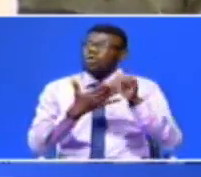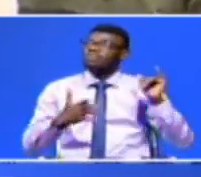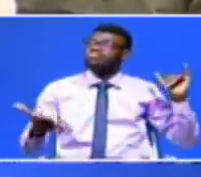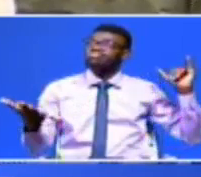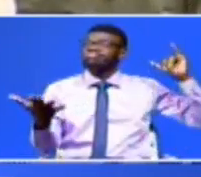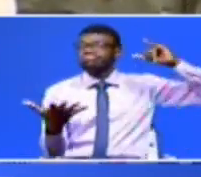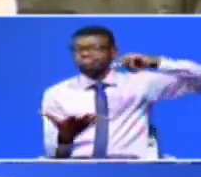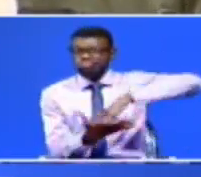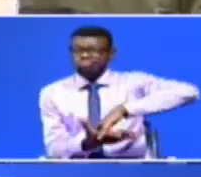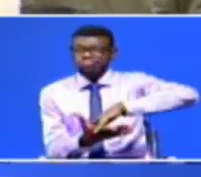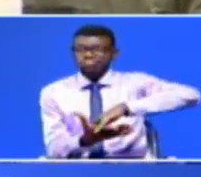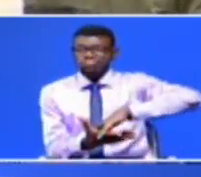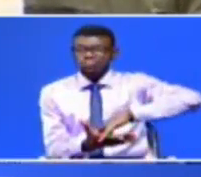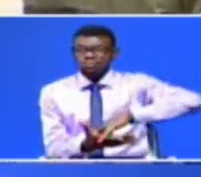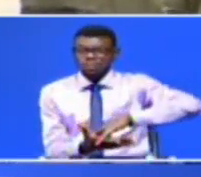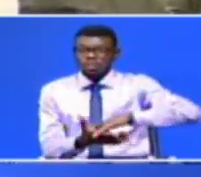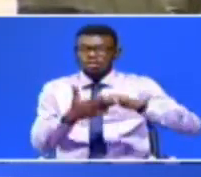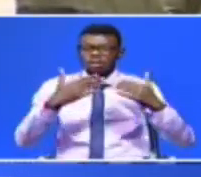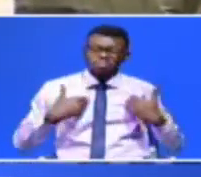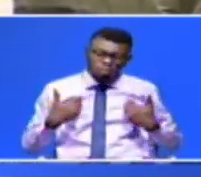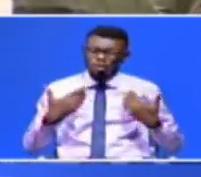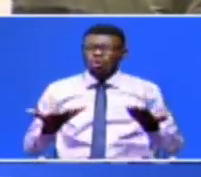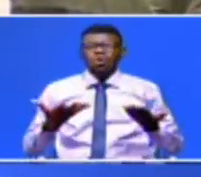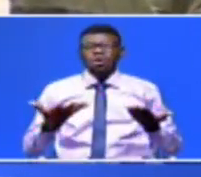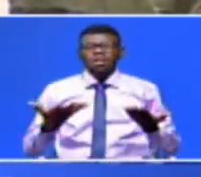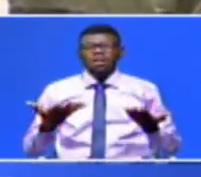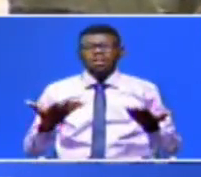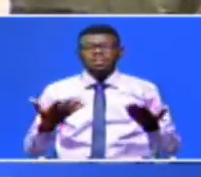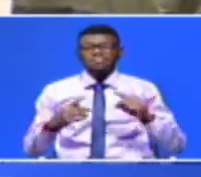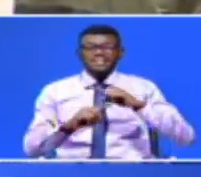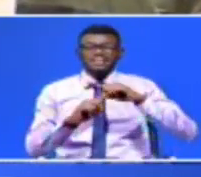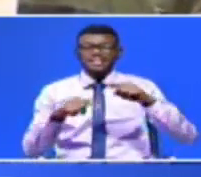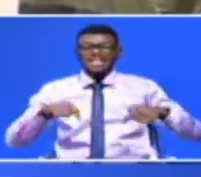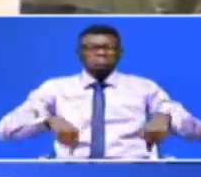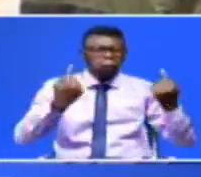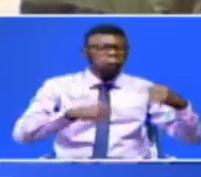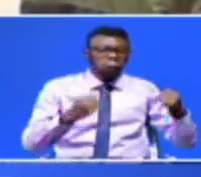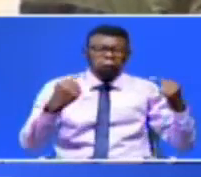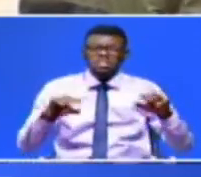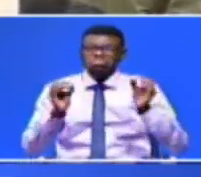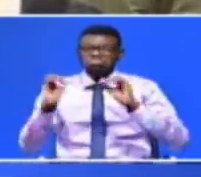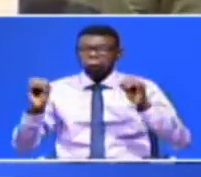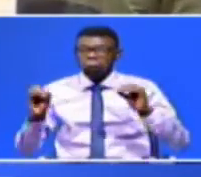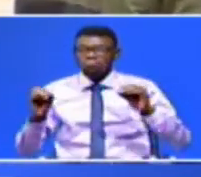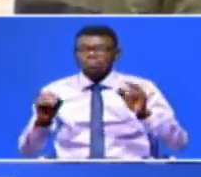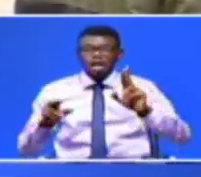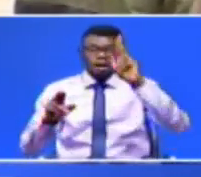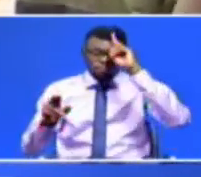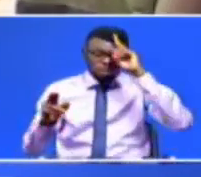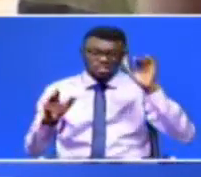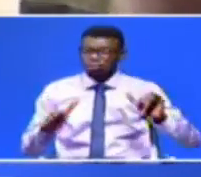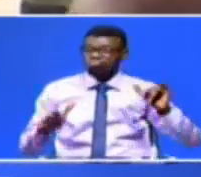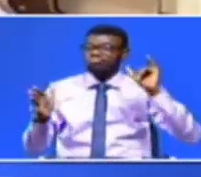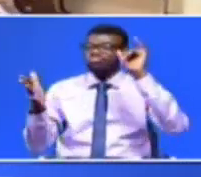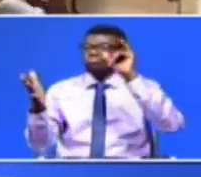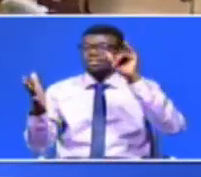imefanyika, wawache kuuana. Shauri kama hawangekuwa na vita, hii ndege ya polisi haingekuwa inaelekea